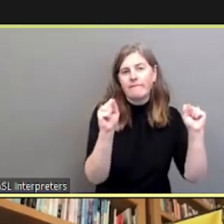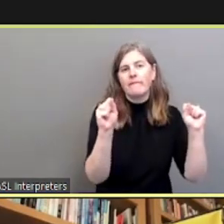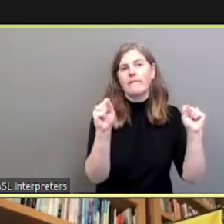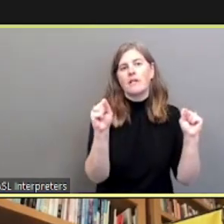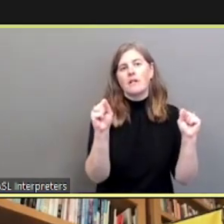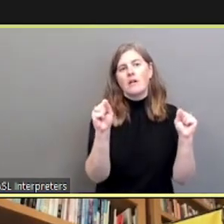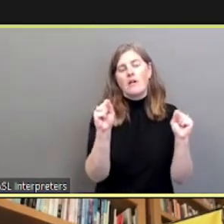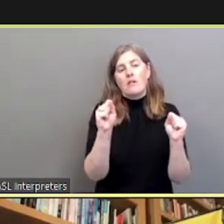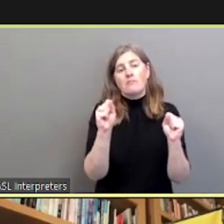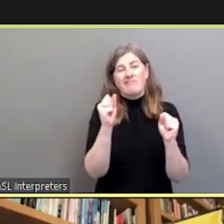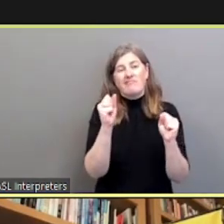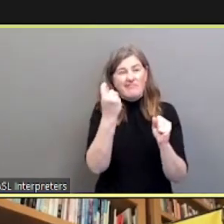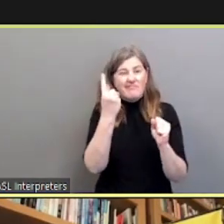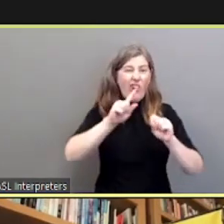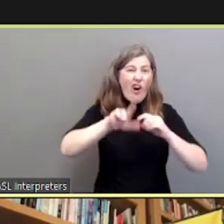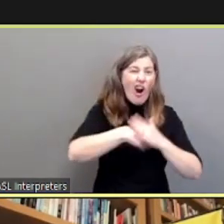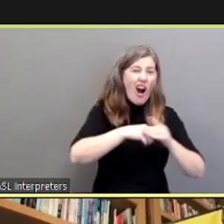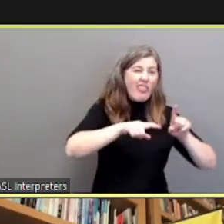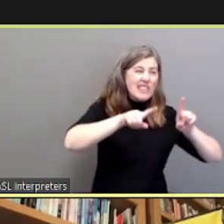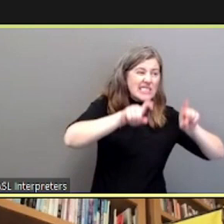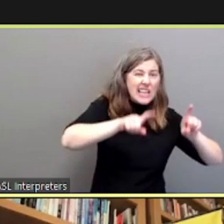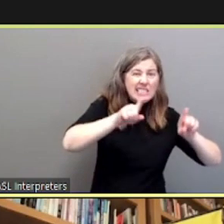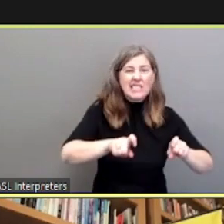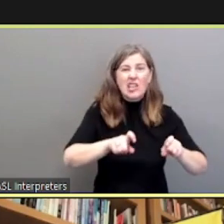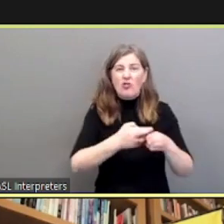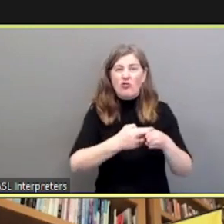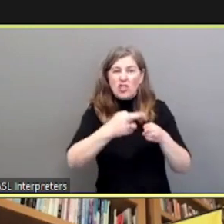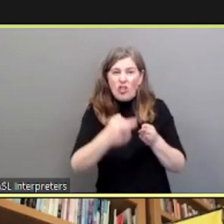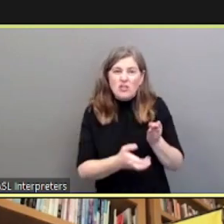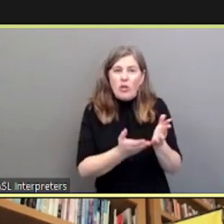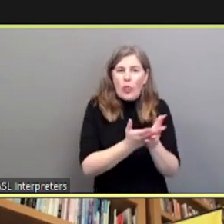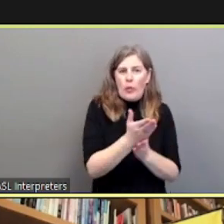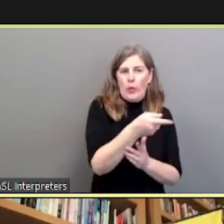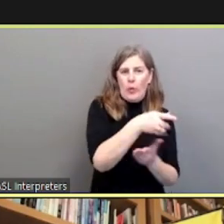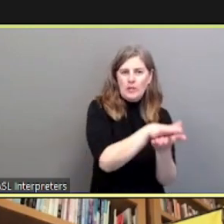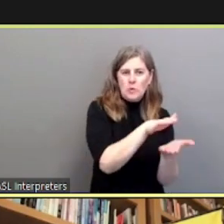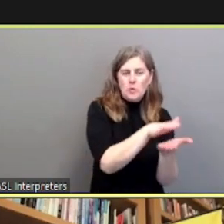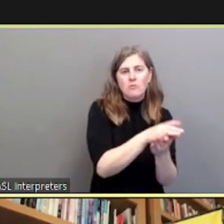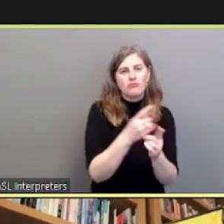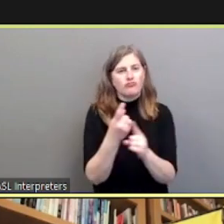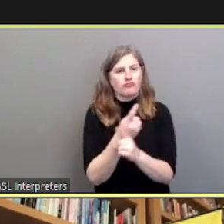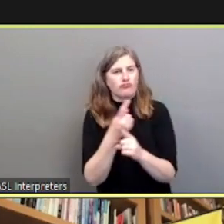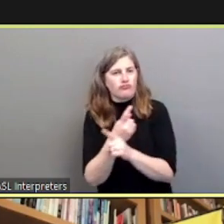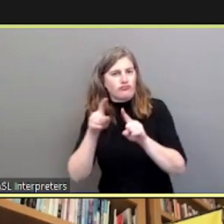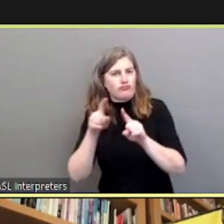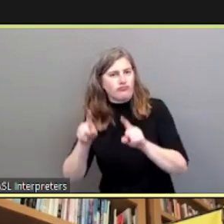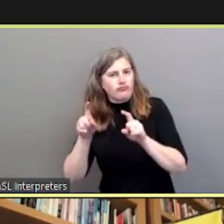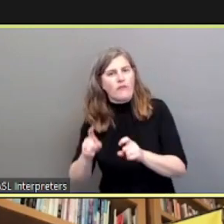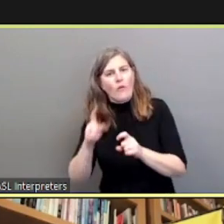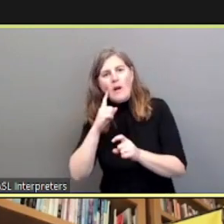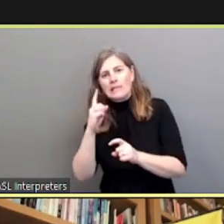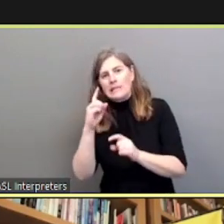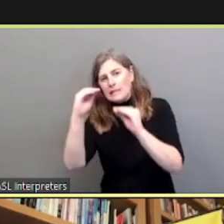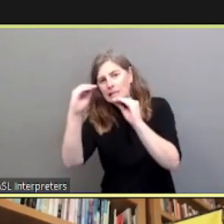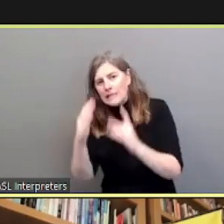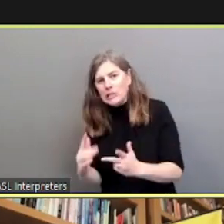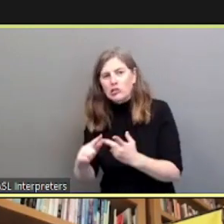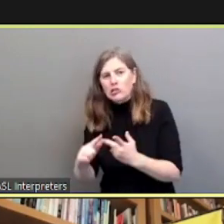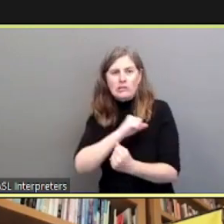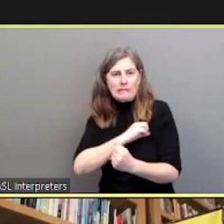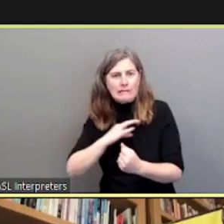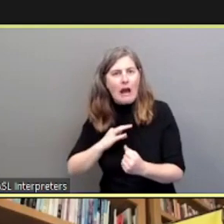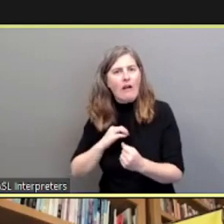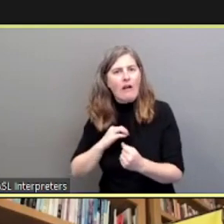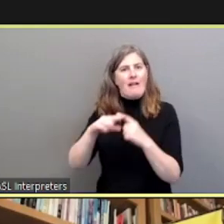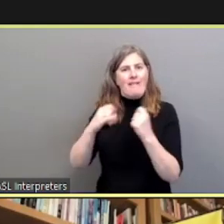the testing and resulting will be provided through the schools, the regular testing for teachers and staff, but this will also be